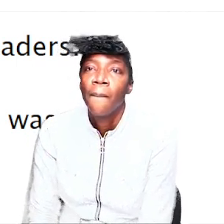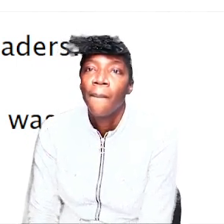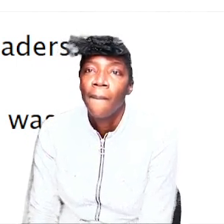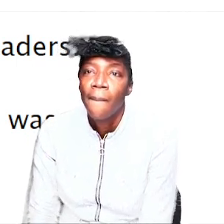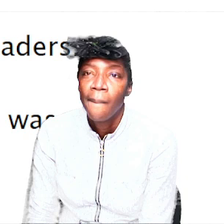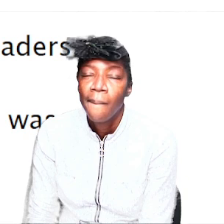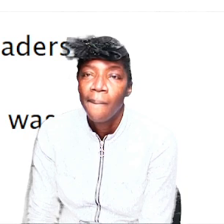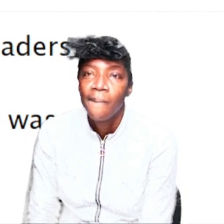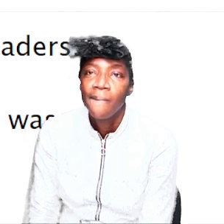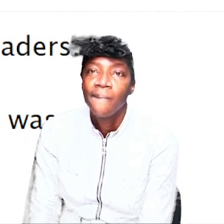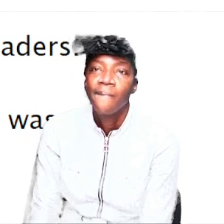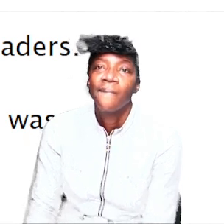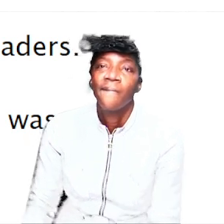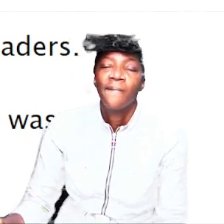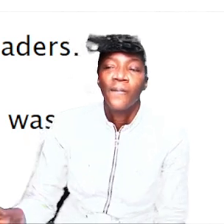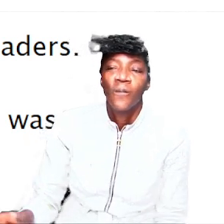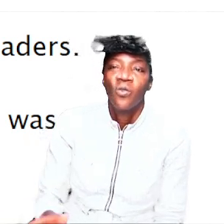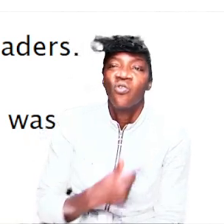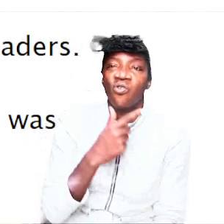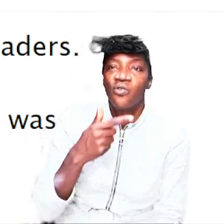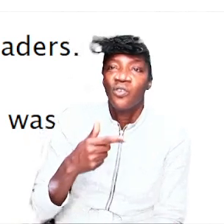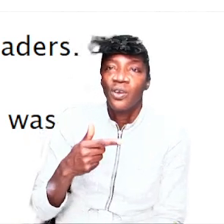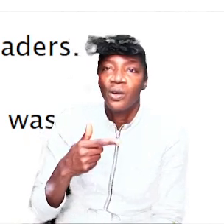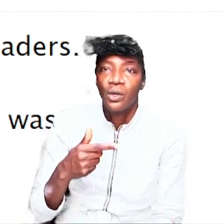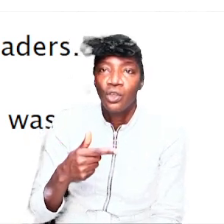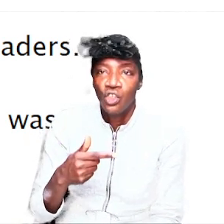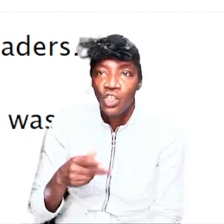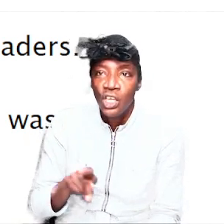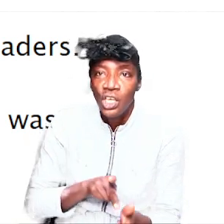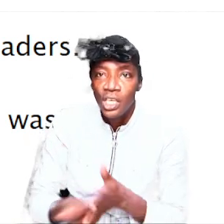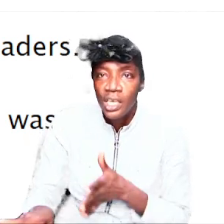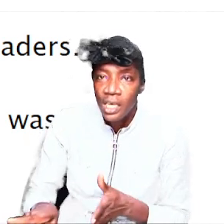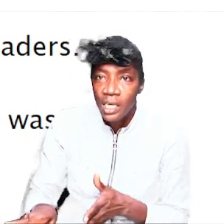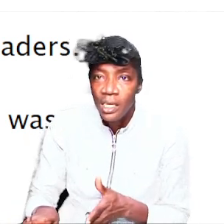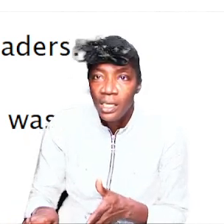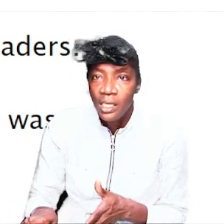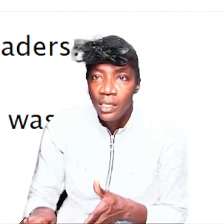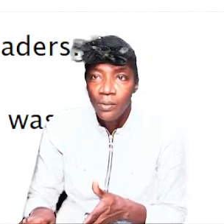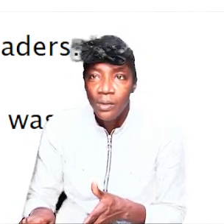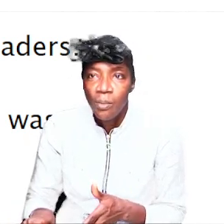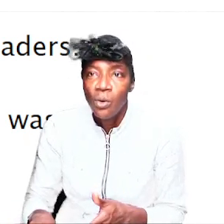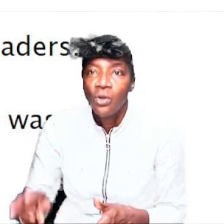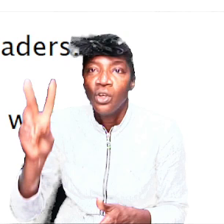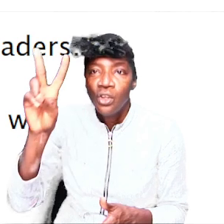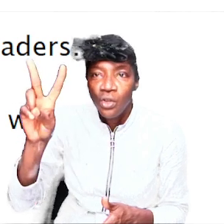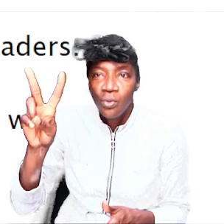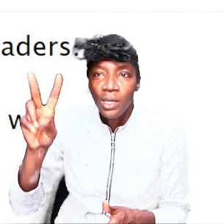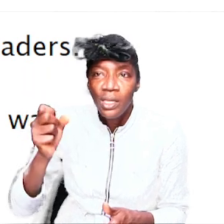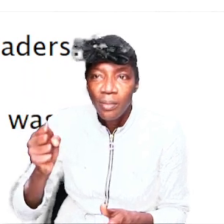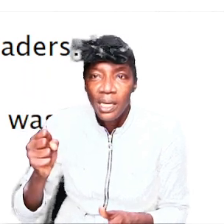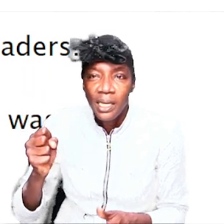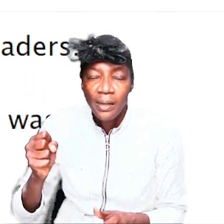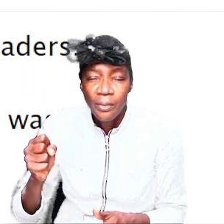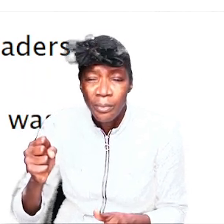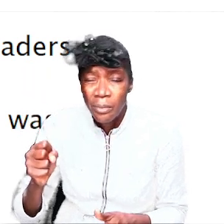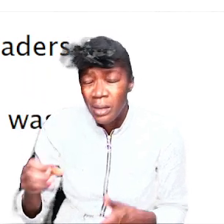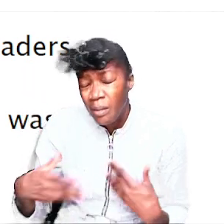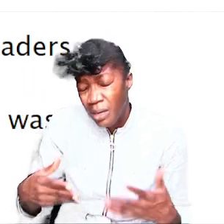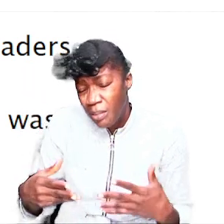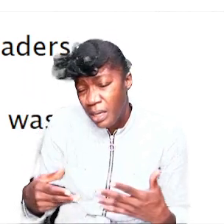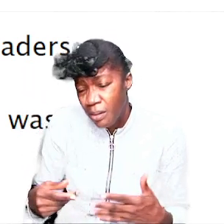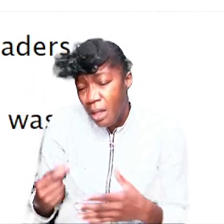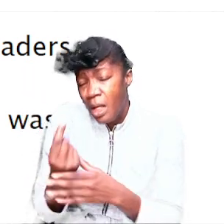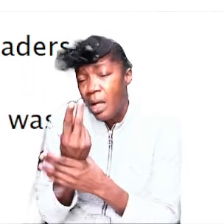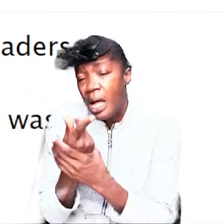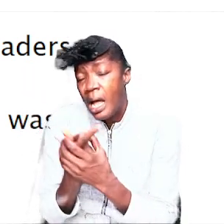And the first slaughter which Jonathan and his son and his armor bearer made was about 20 men within, as it were, an half